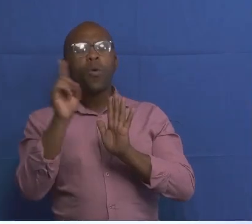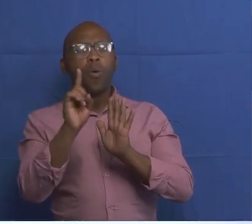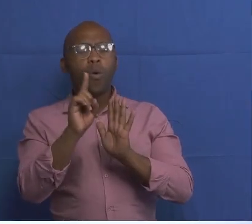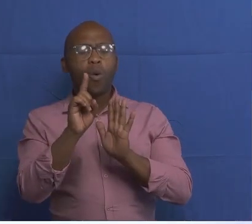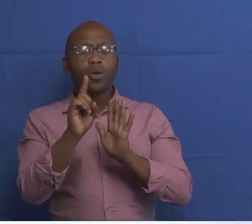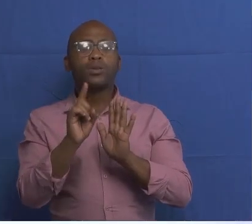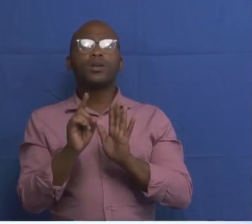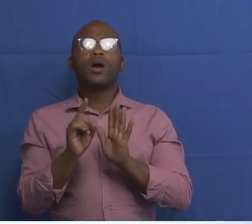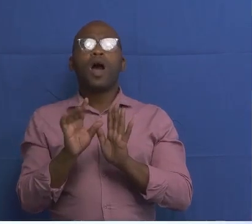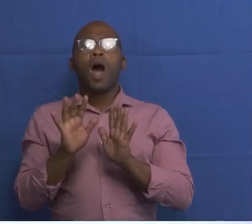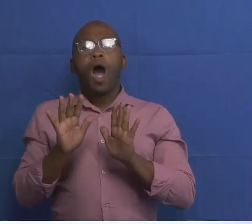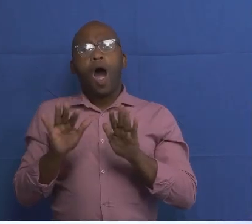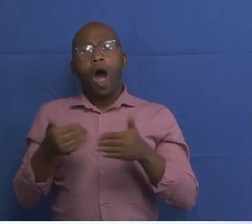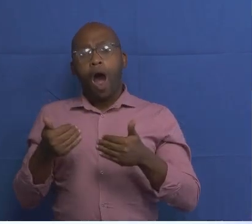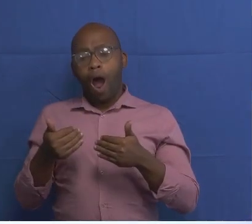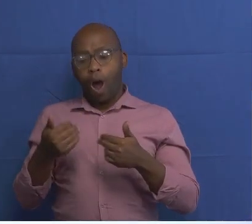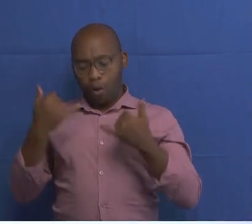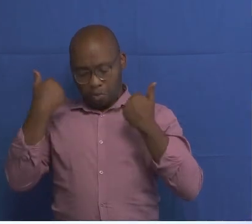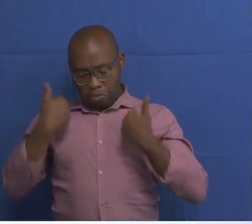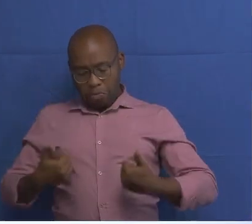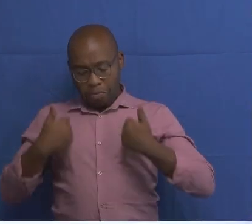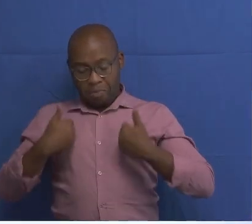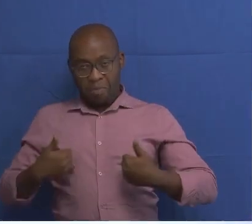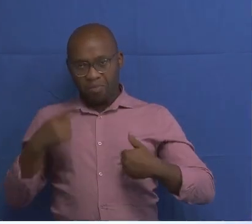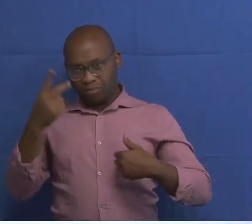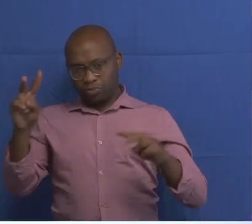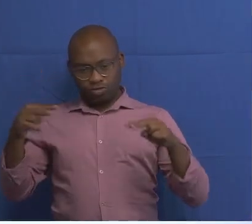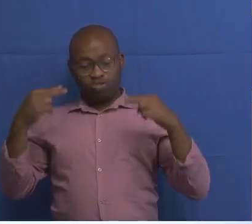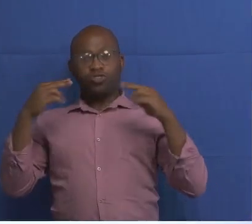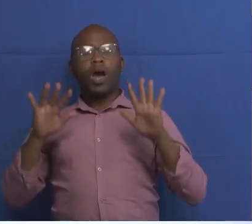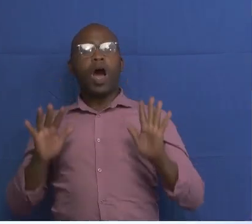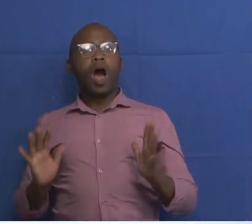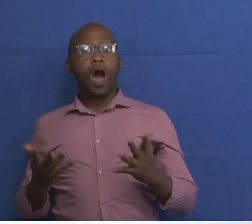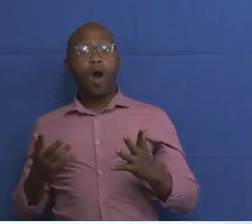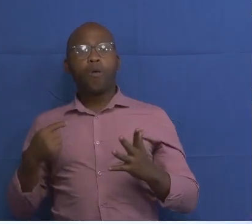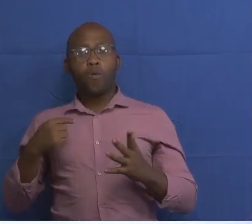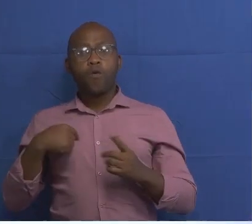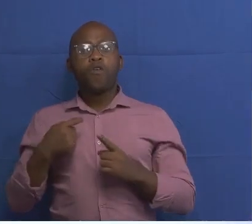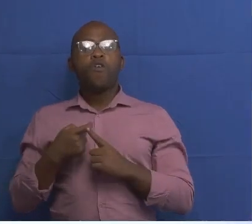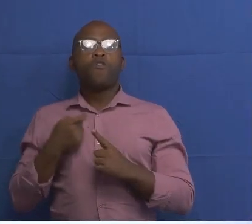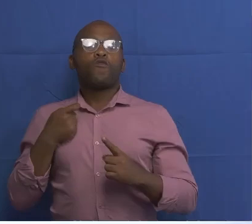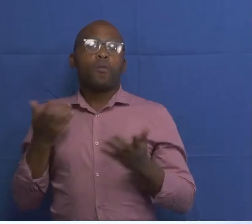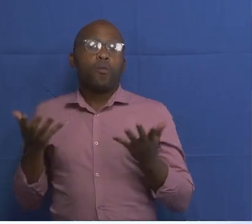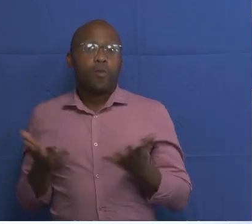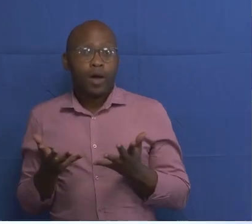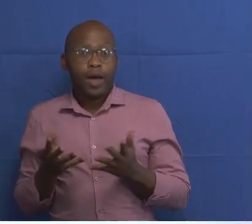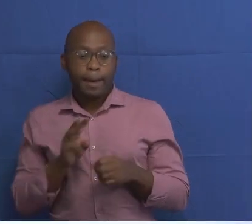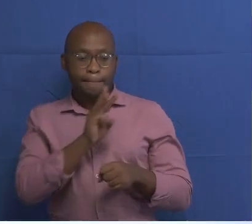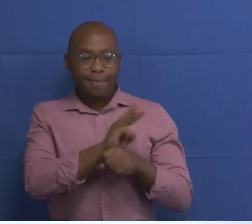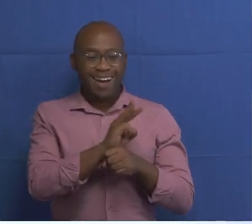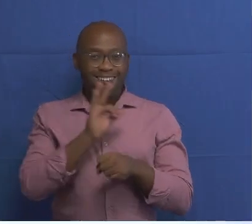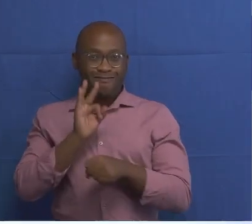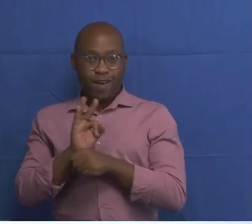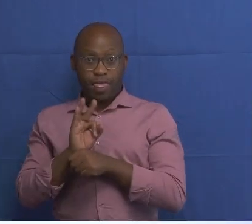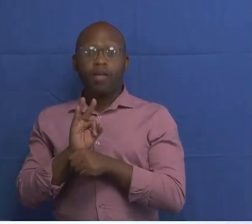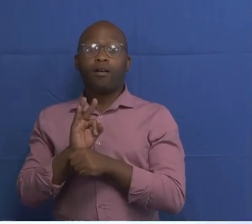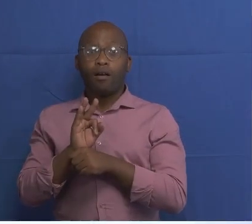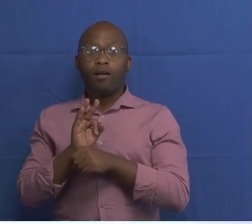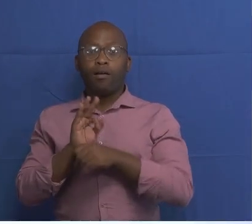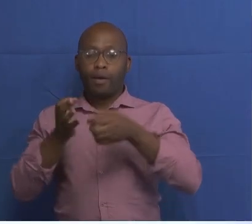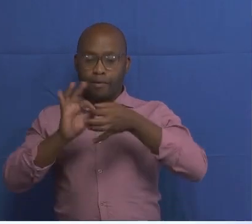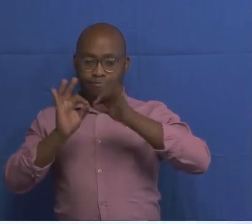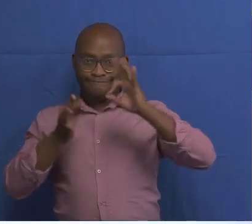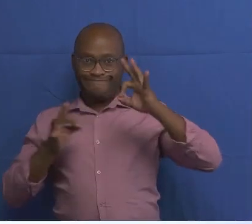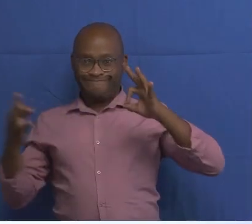is as a result of the DNA that they have inherited from the mother and the father. And here now in genetics,